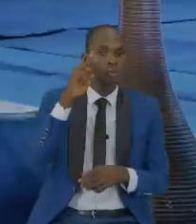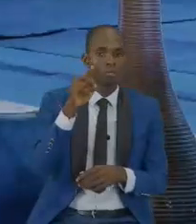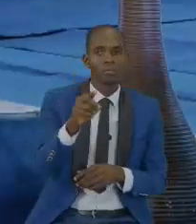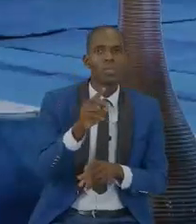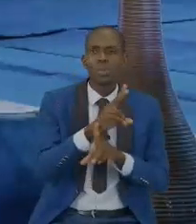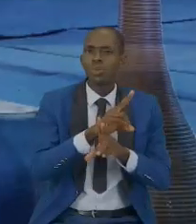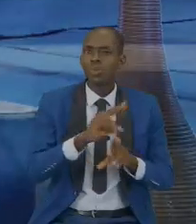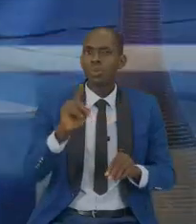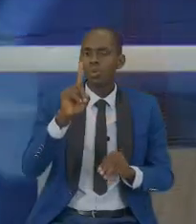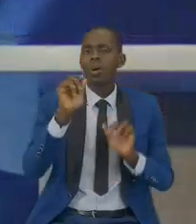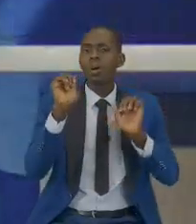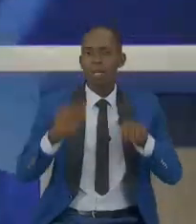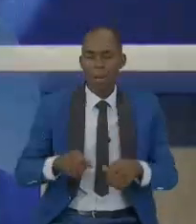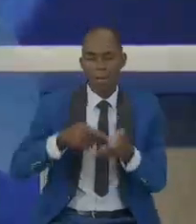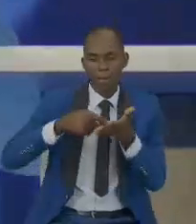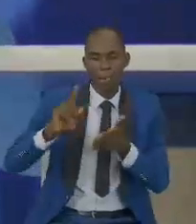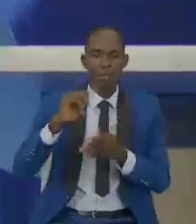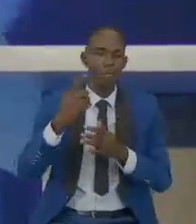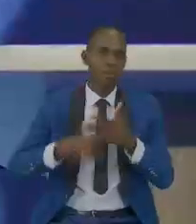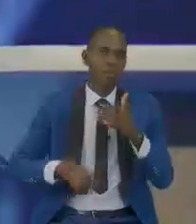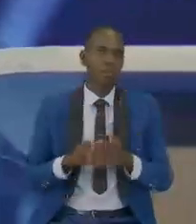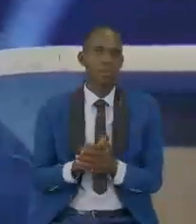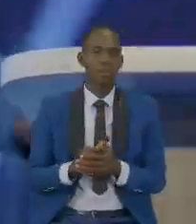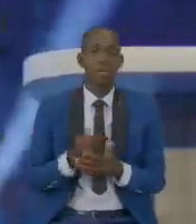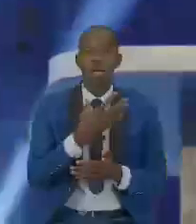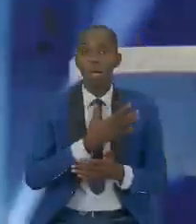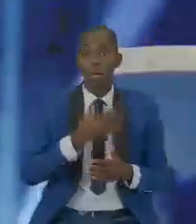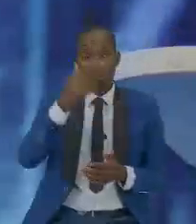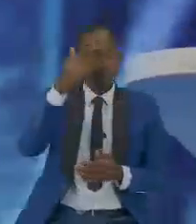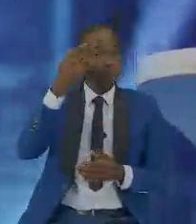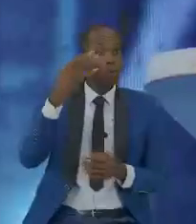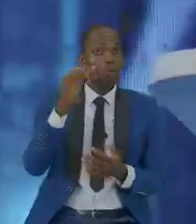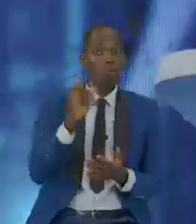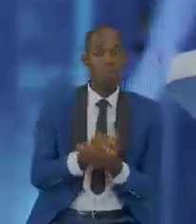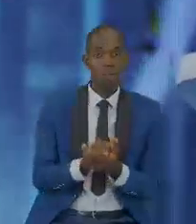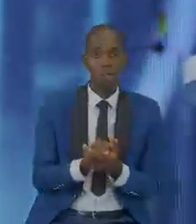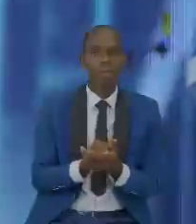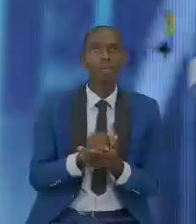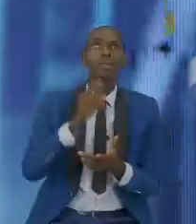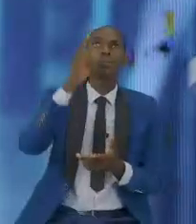have paid the price. And because of that, God